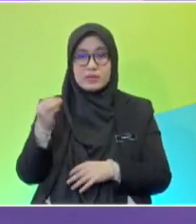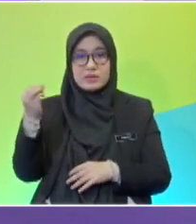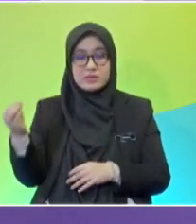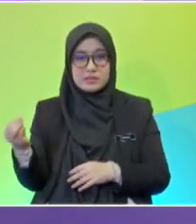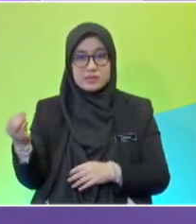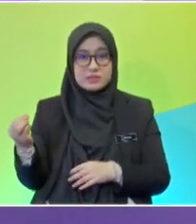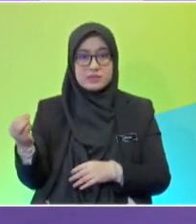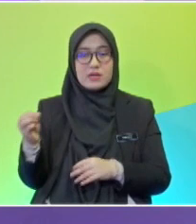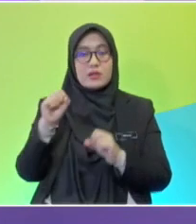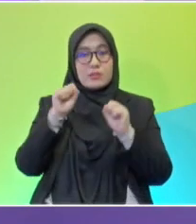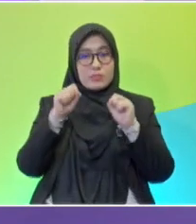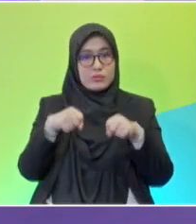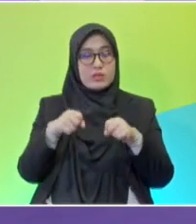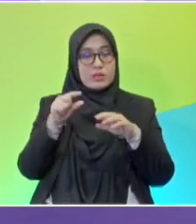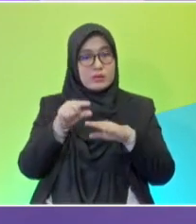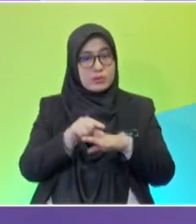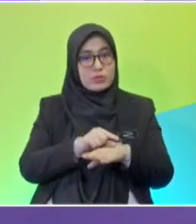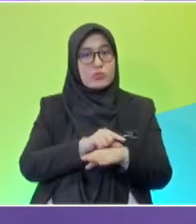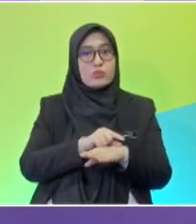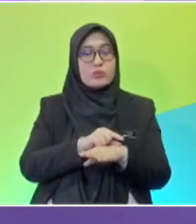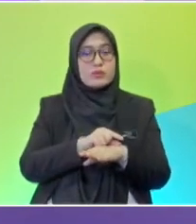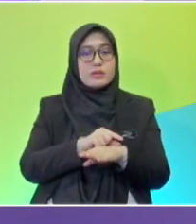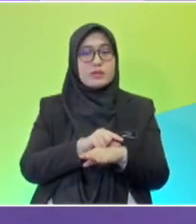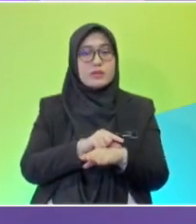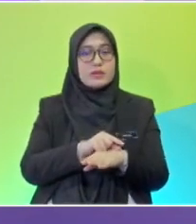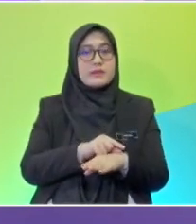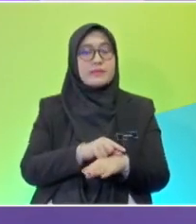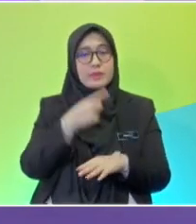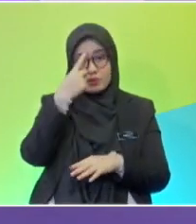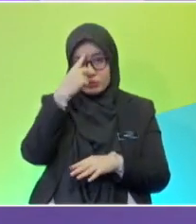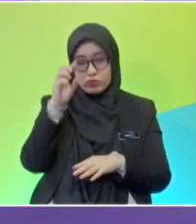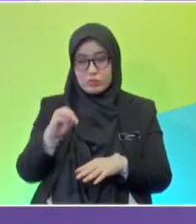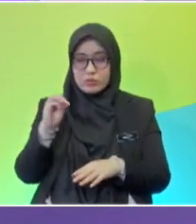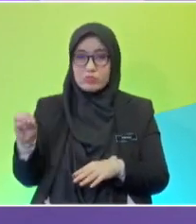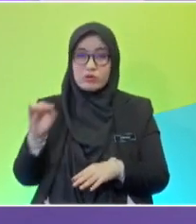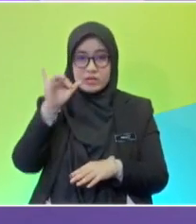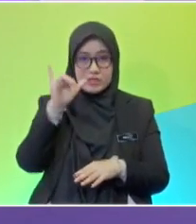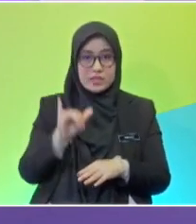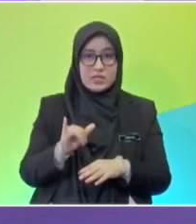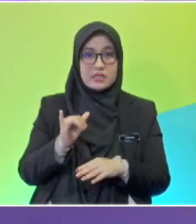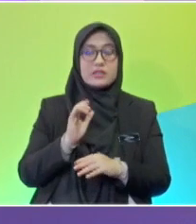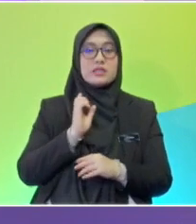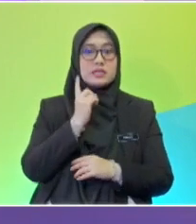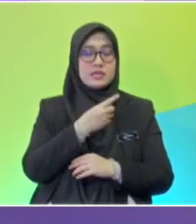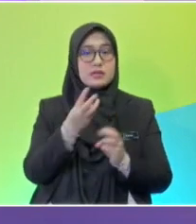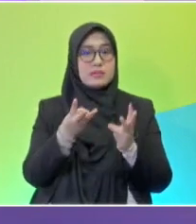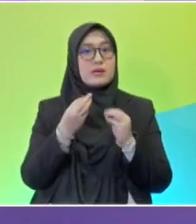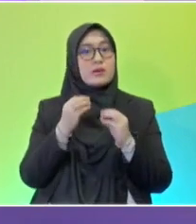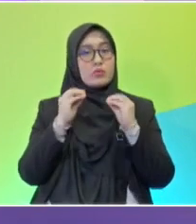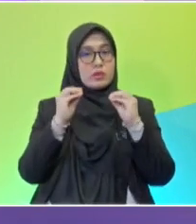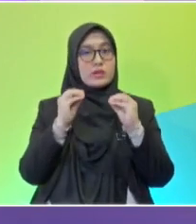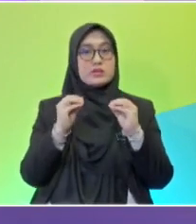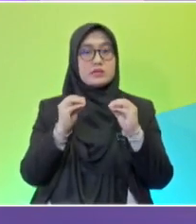the level of the pupil who you are going to teach. So for Form 4, it has to be at